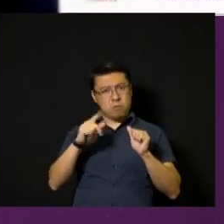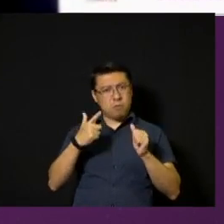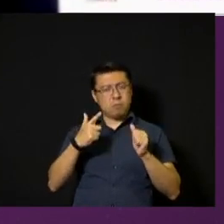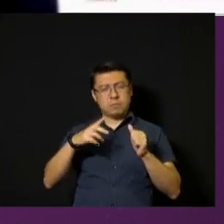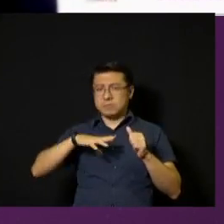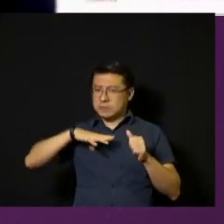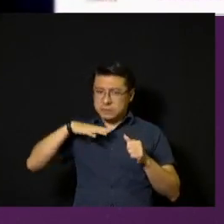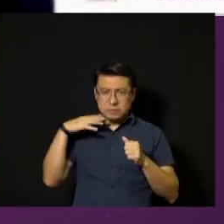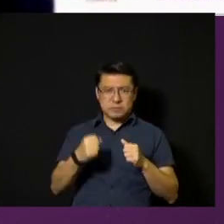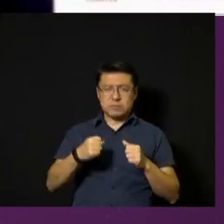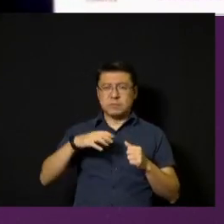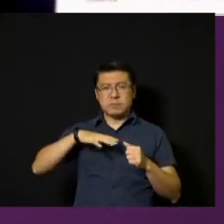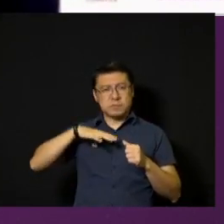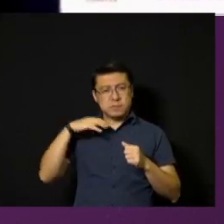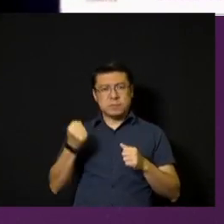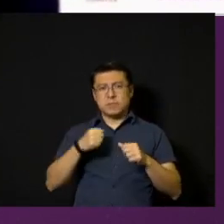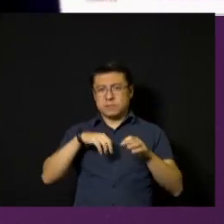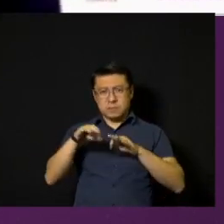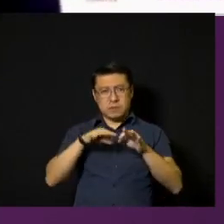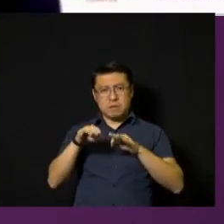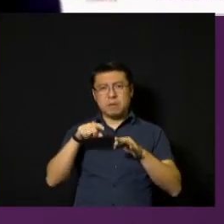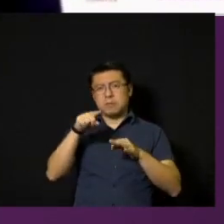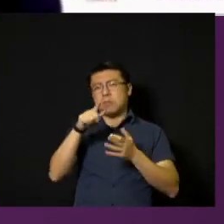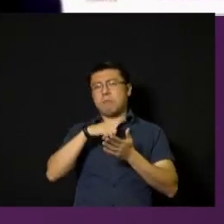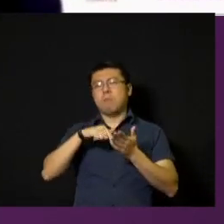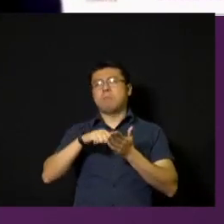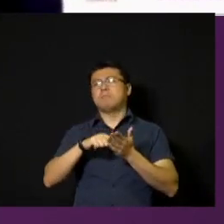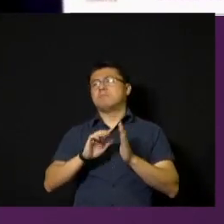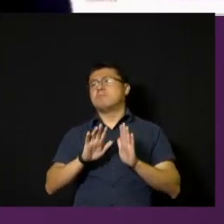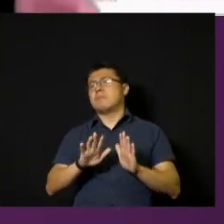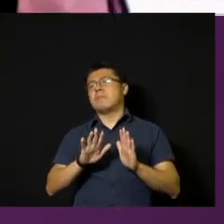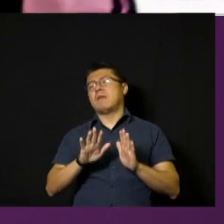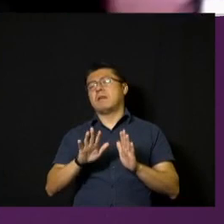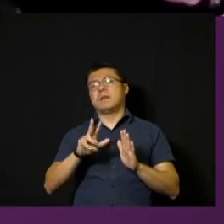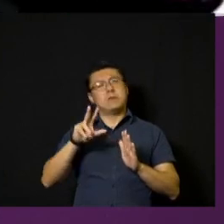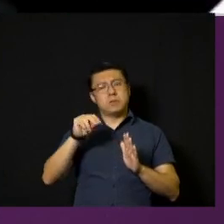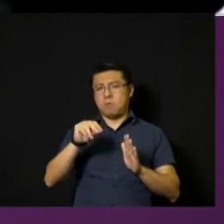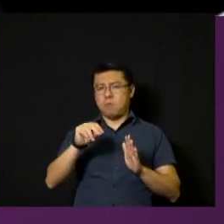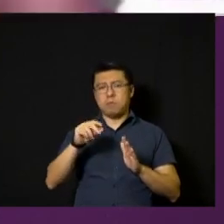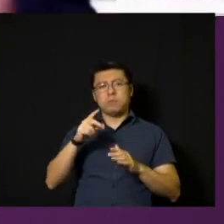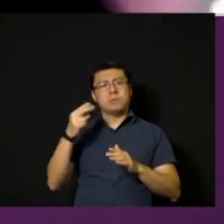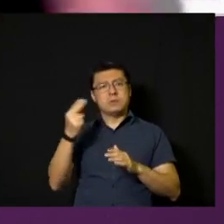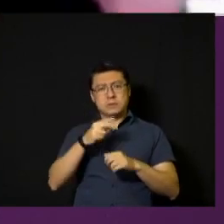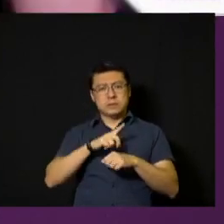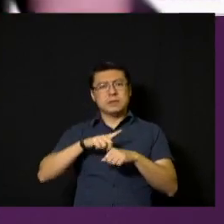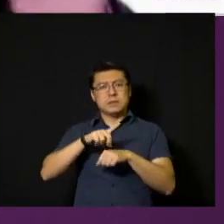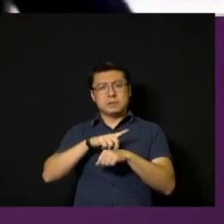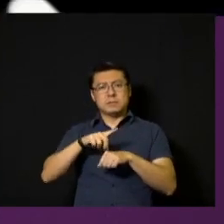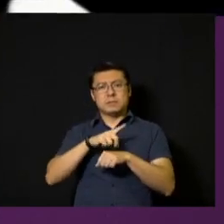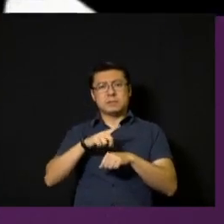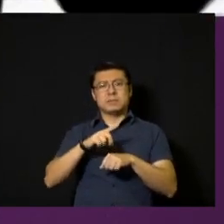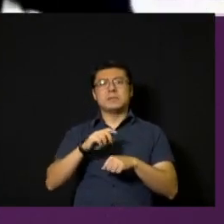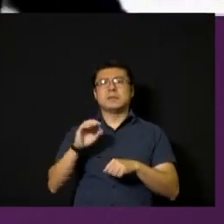don't, if you're comfortable where you are, it's impossible to become a diamond. Even though you,